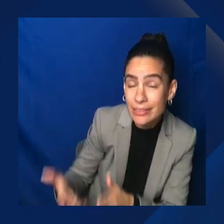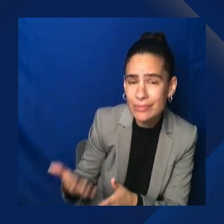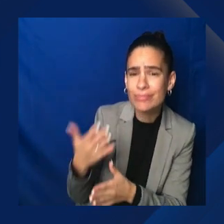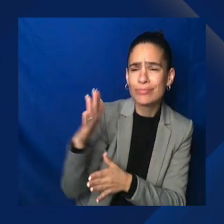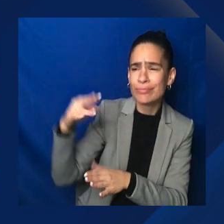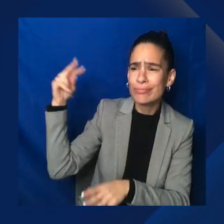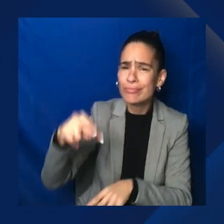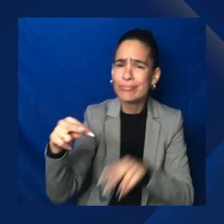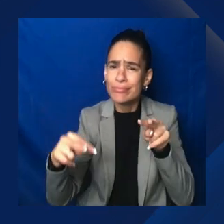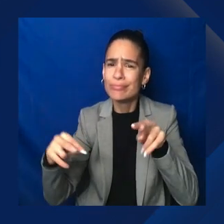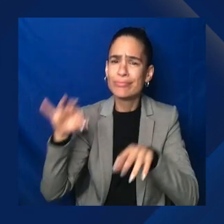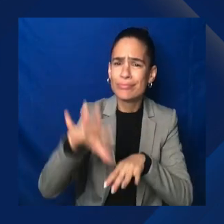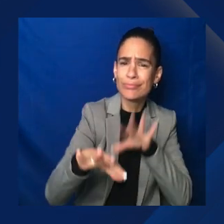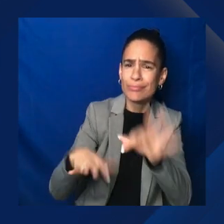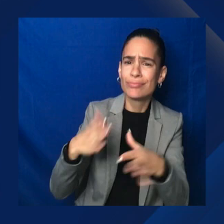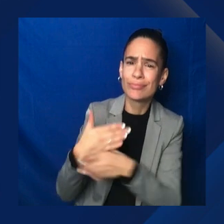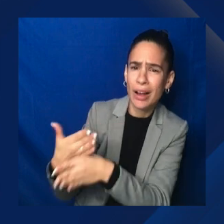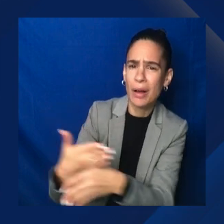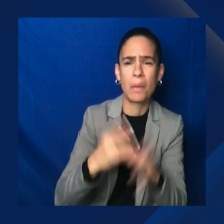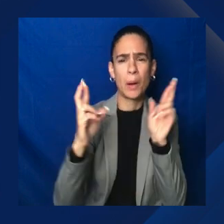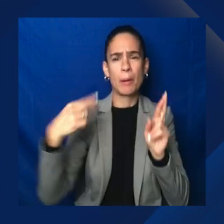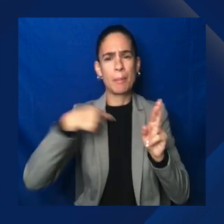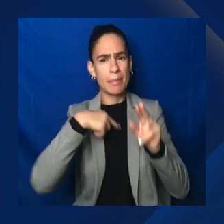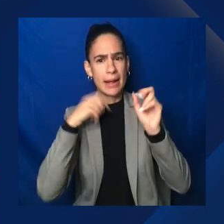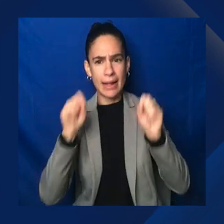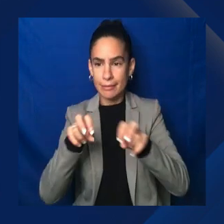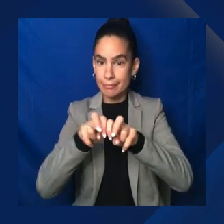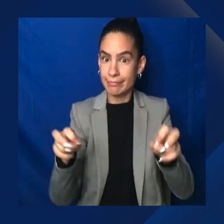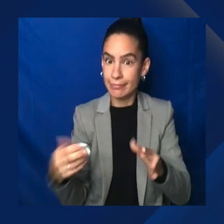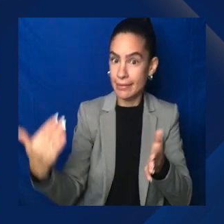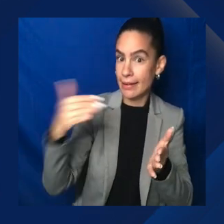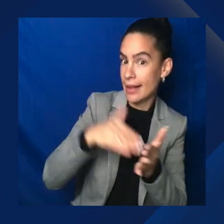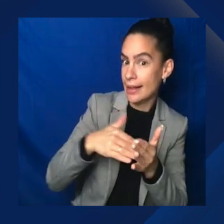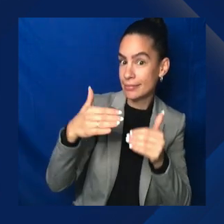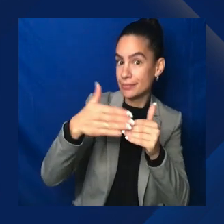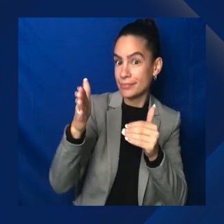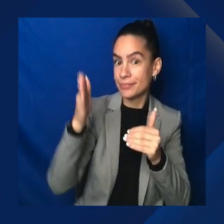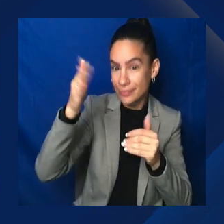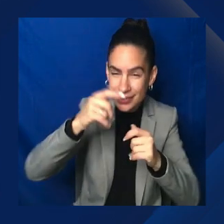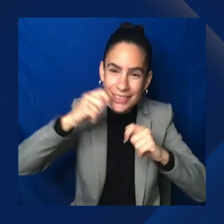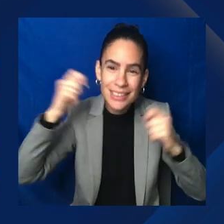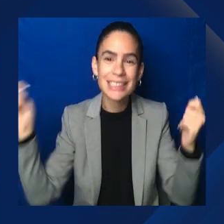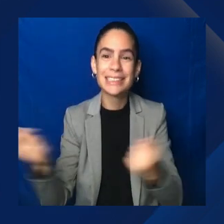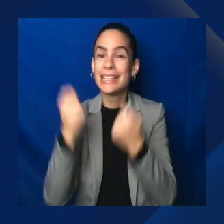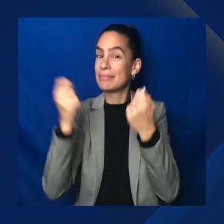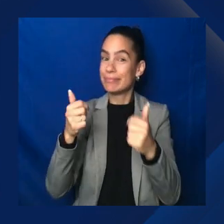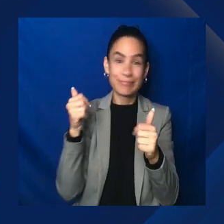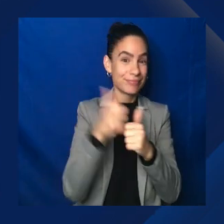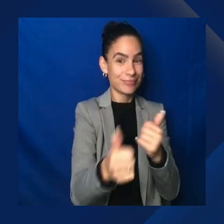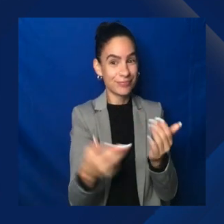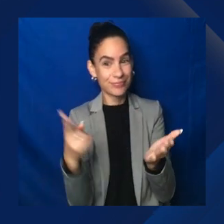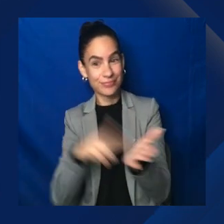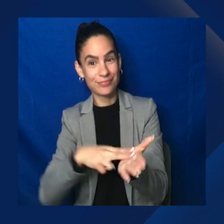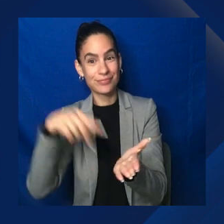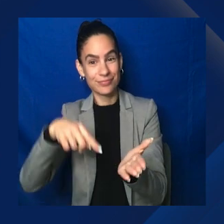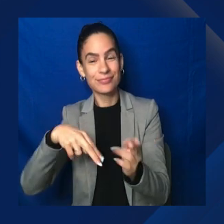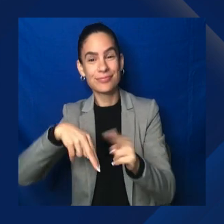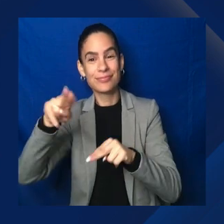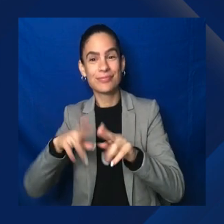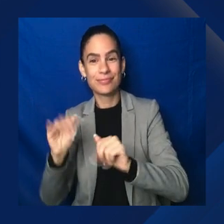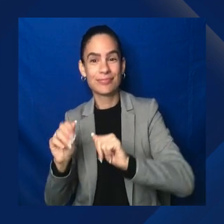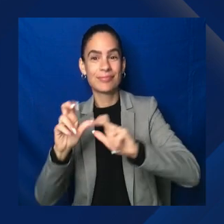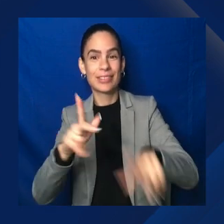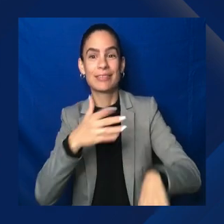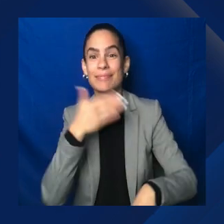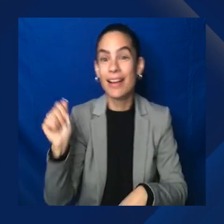soon to celebrate the passage of the Build Back Better Act and celebrate what that means for mothers and children across America.